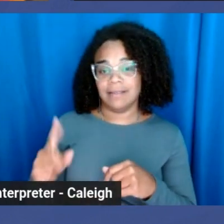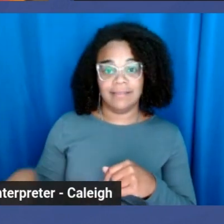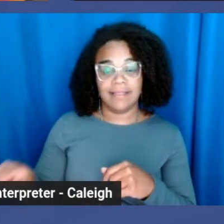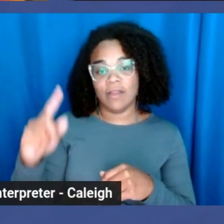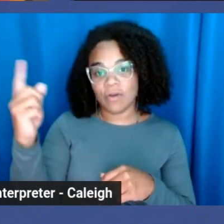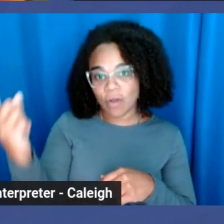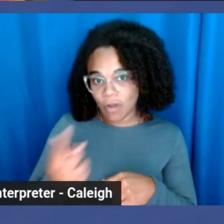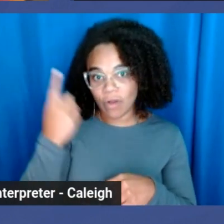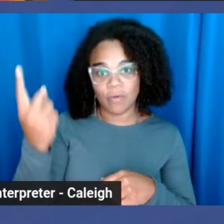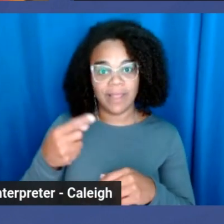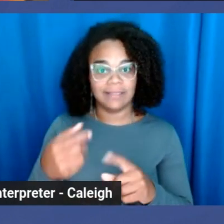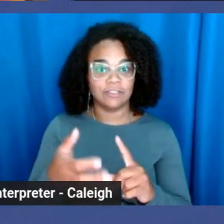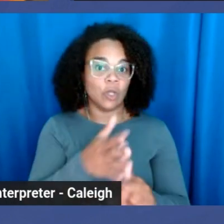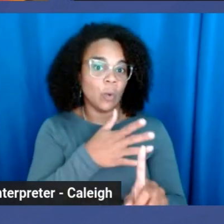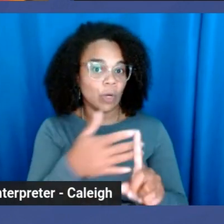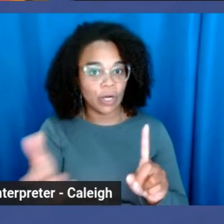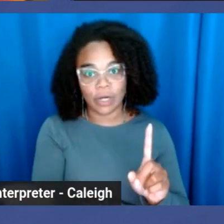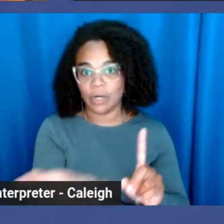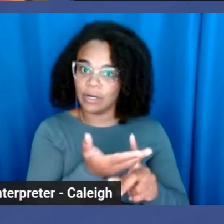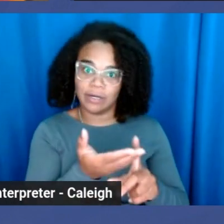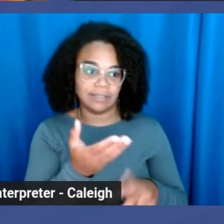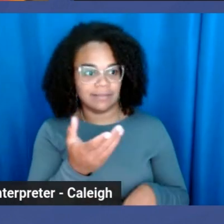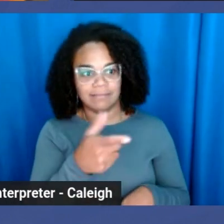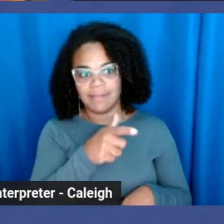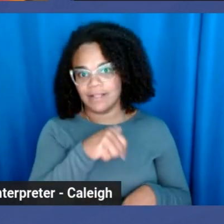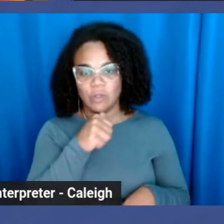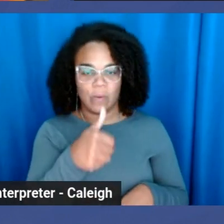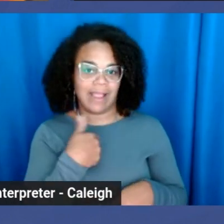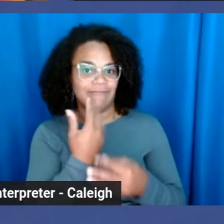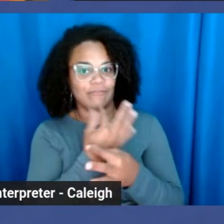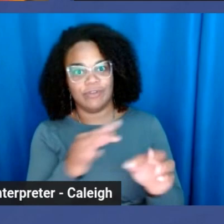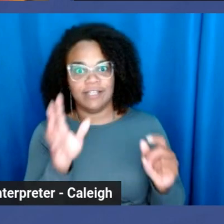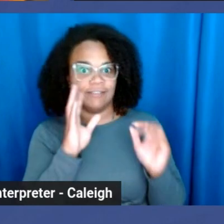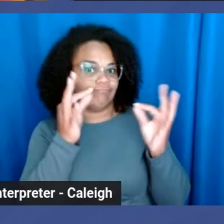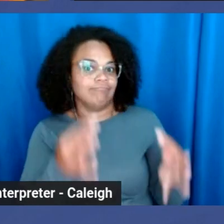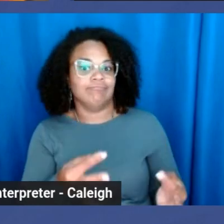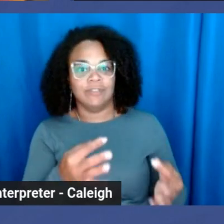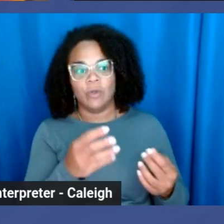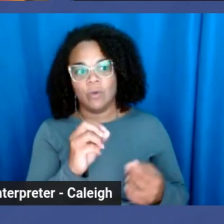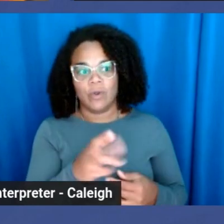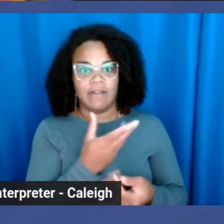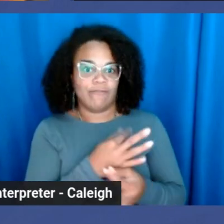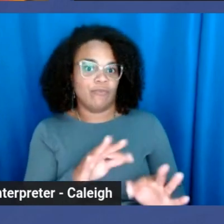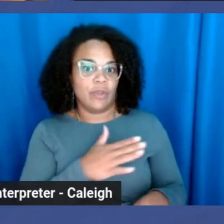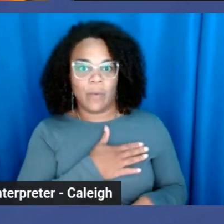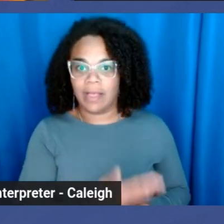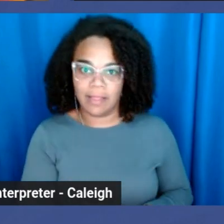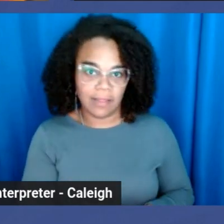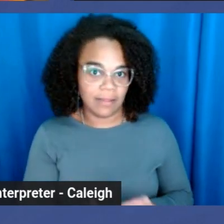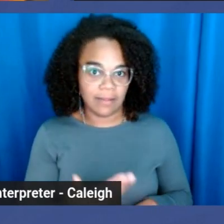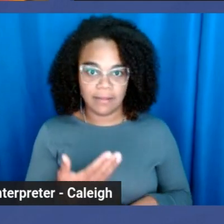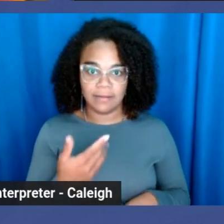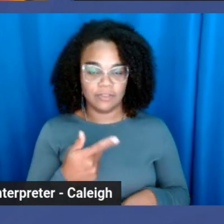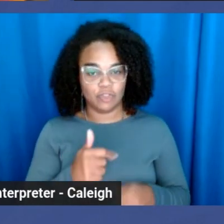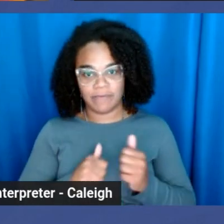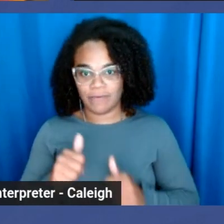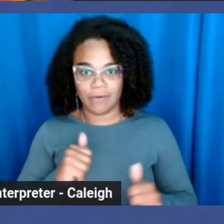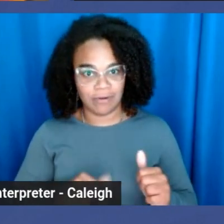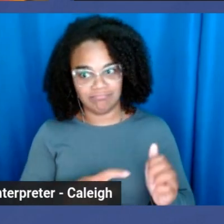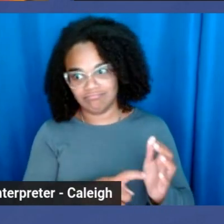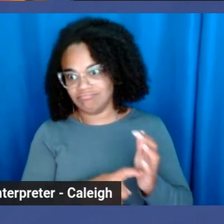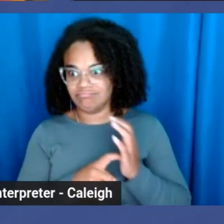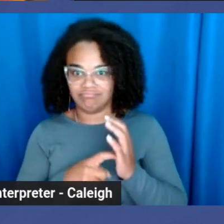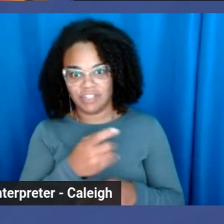some way coerced and don't have free agency or free will in being able to perform or engage